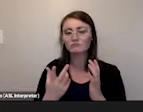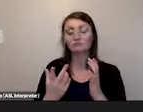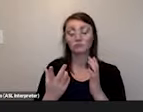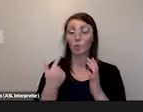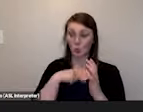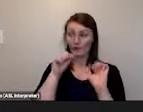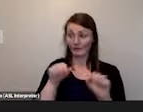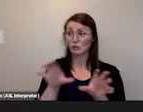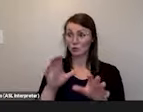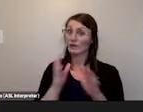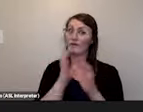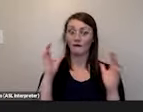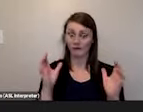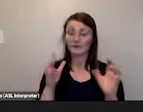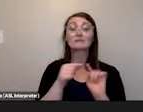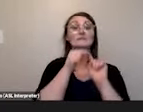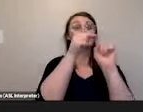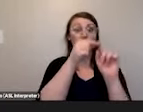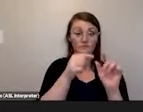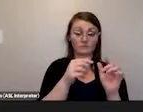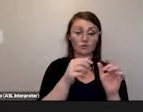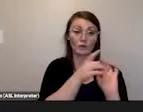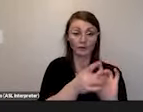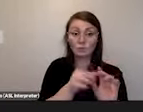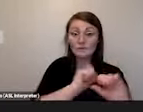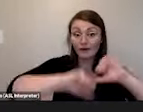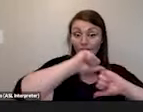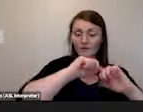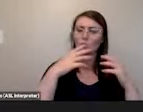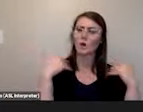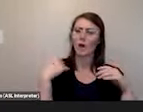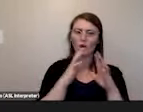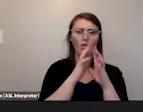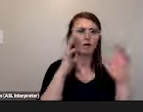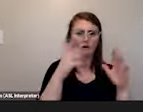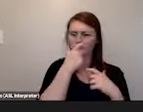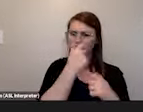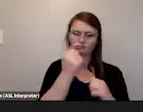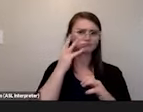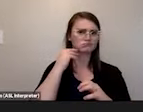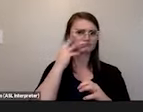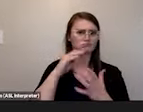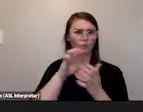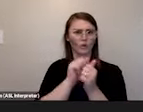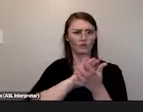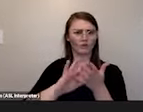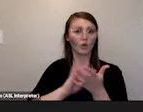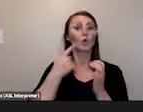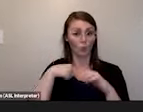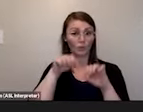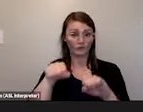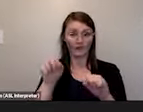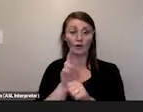And especially in the sciences, there's a lot of different interesting tactile experiences that could be conveyed through a tactile tablet, an